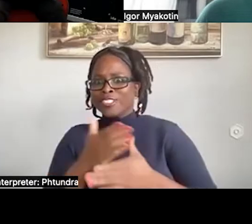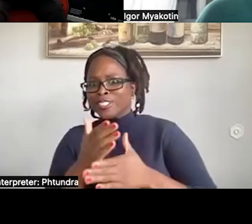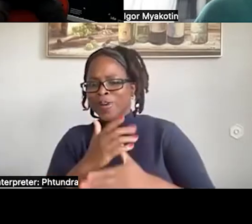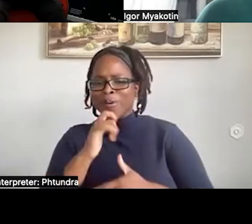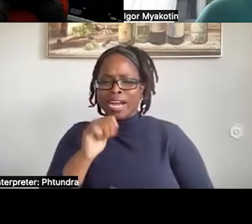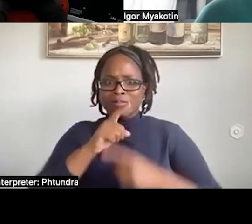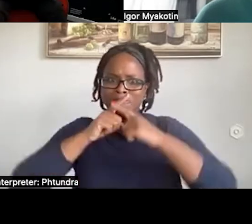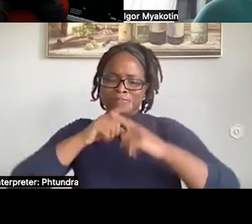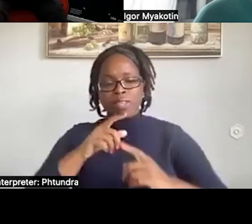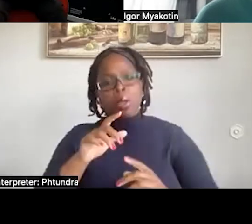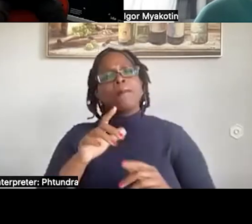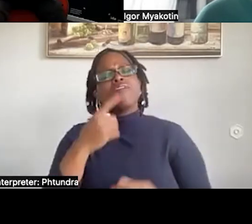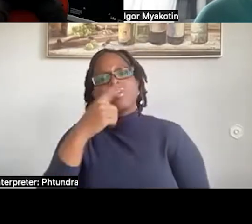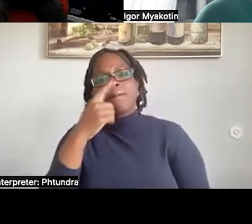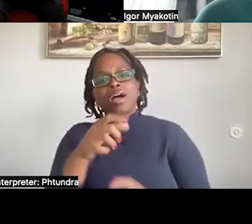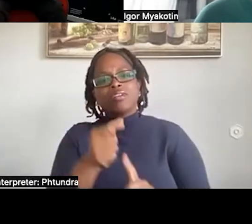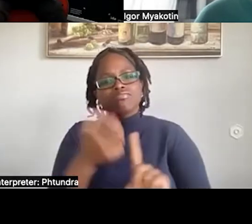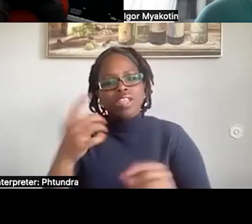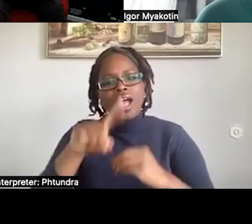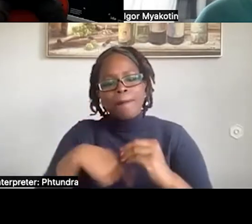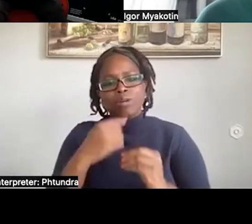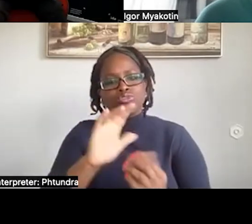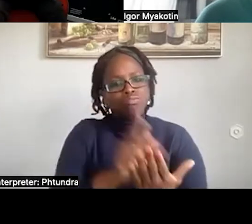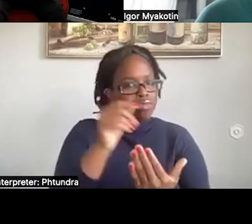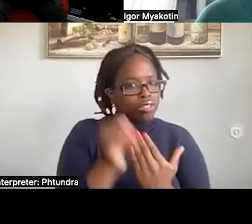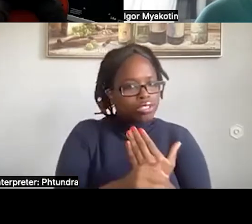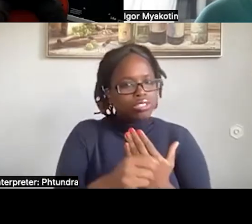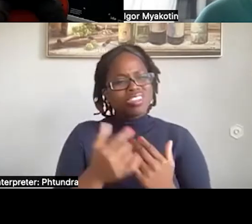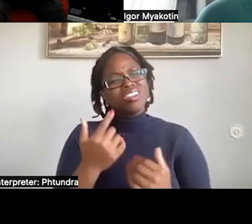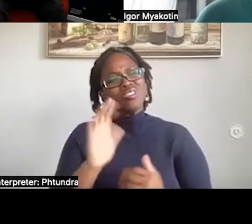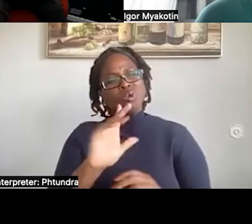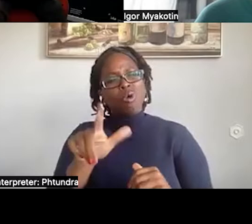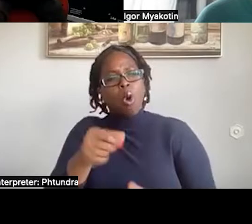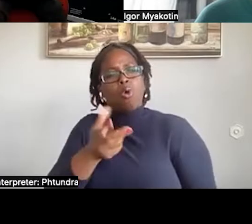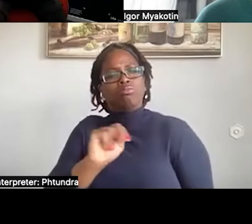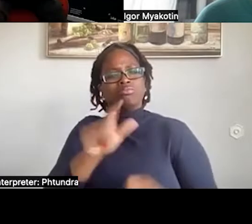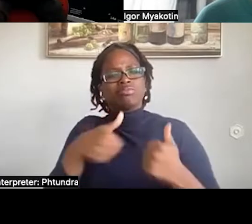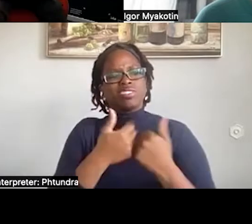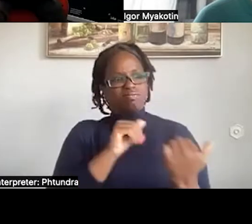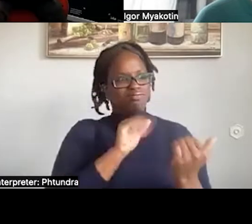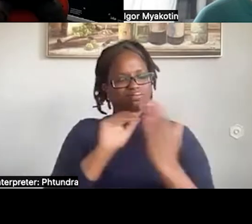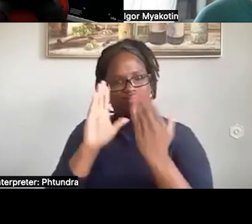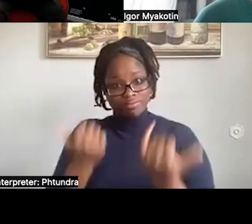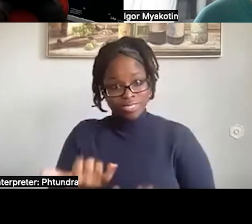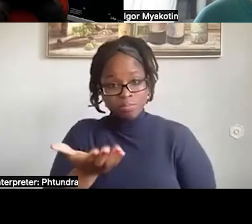But could you tell us a bit about Queendom and some of the obstacles and challenges that you are facing currently?